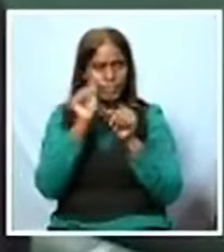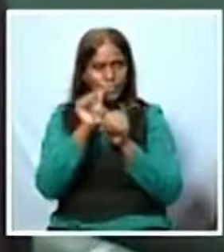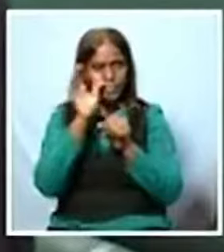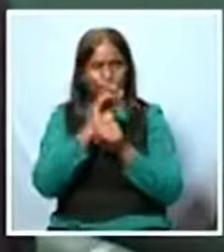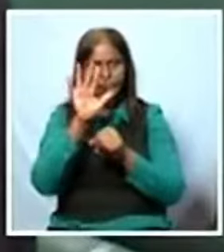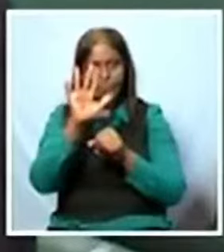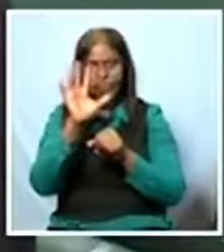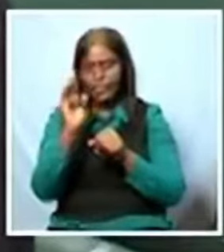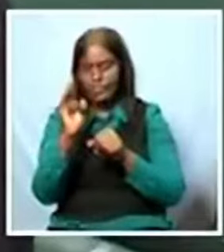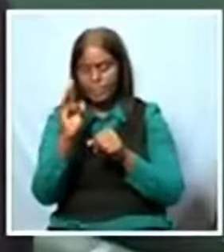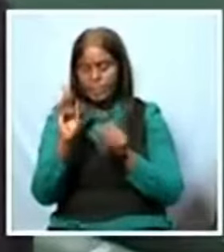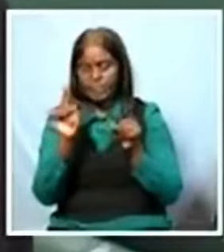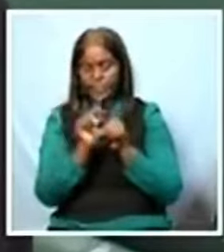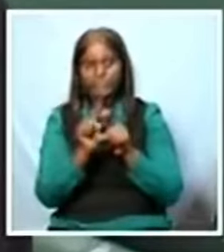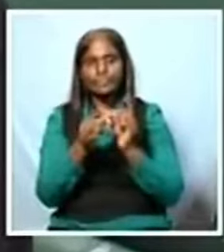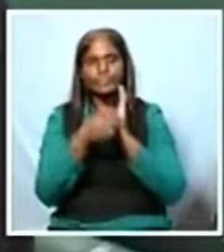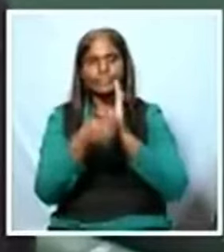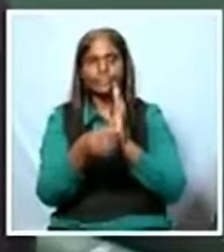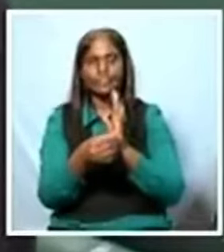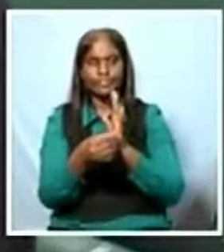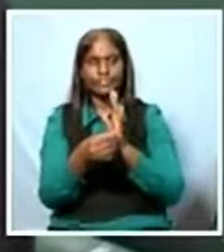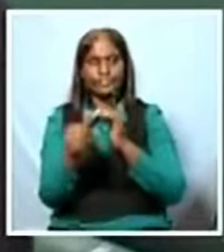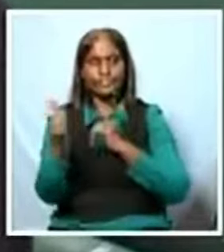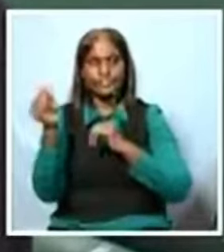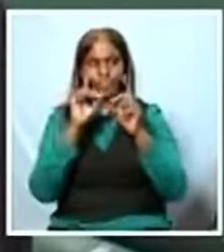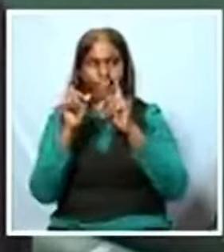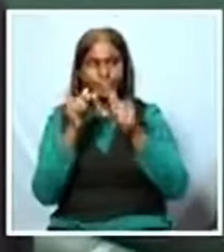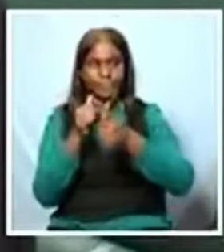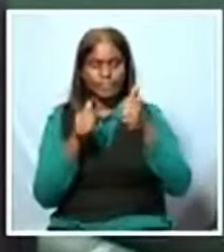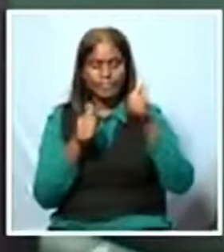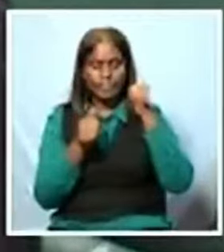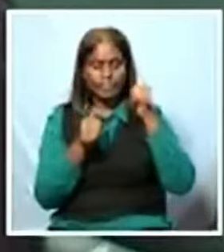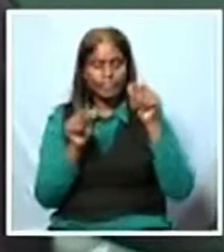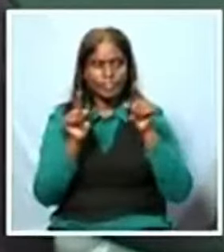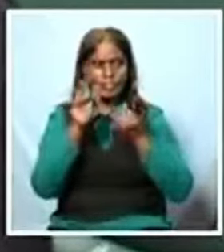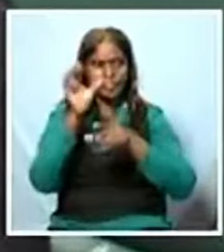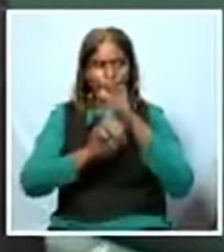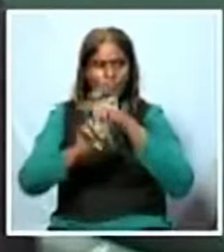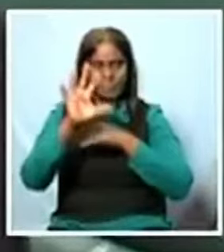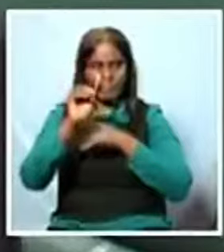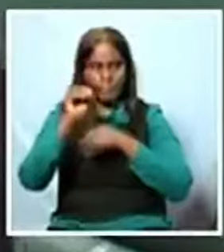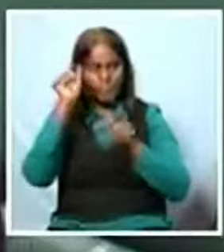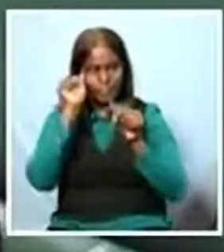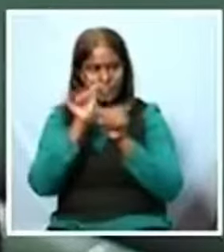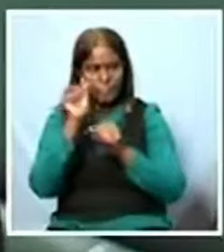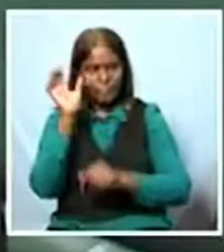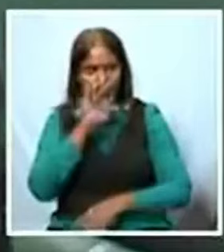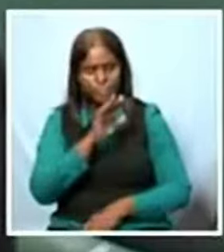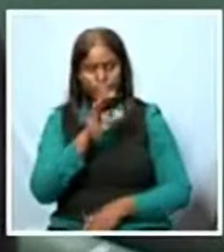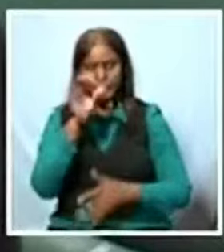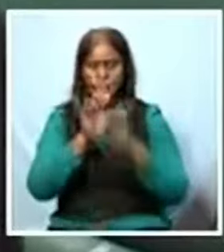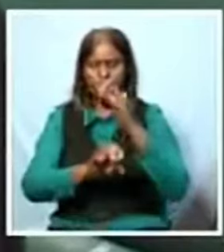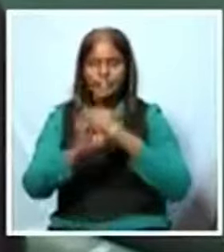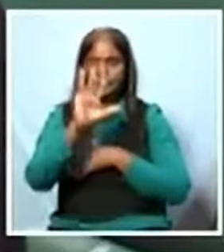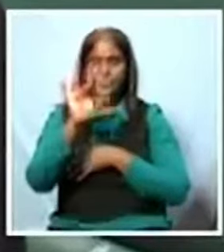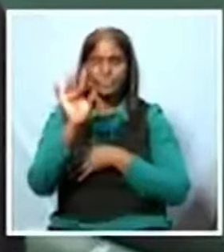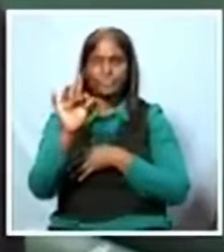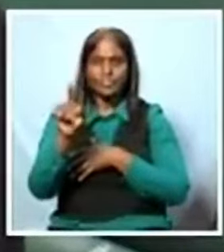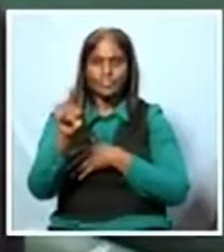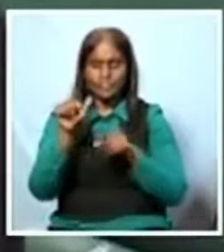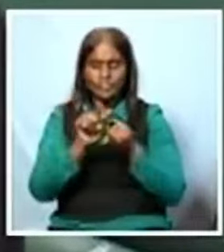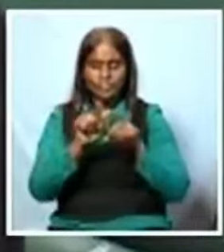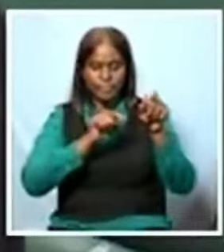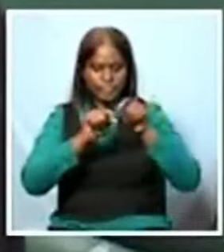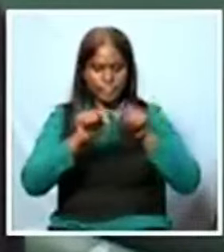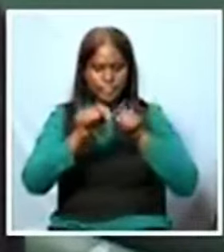Clause 57, guidelines. Any debate, any objection? Clause 50 is agreed to. Clause 58, regulations.